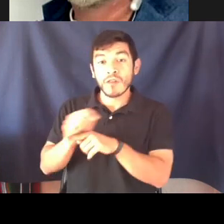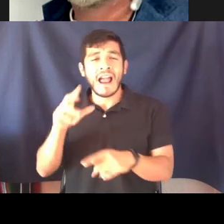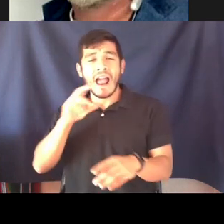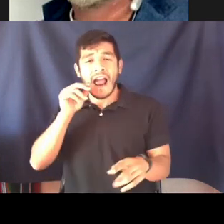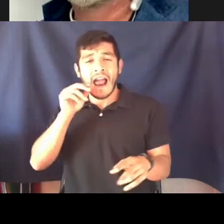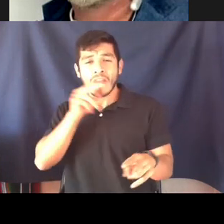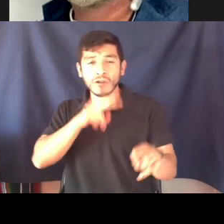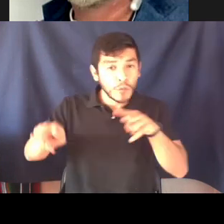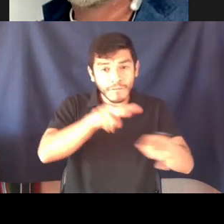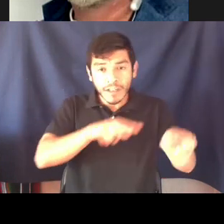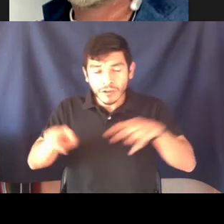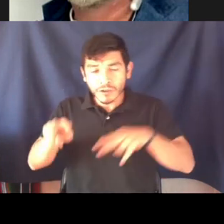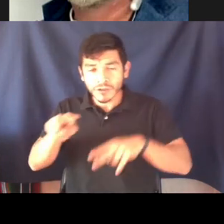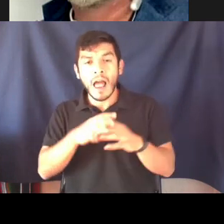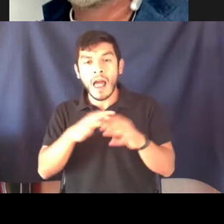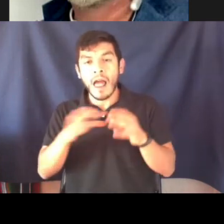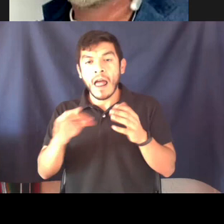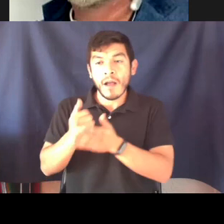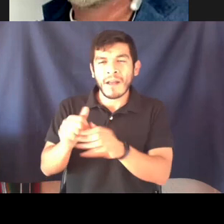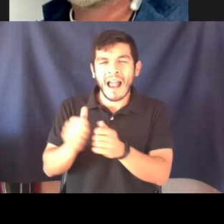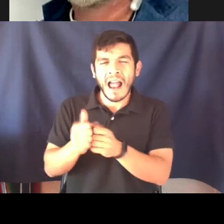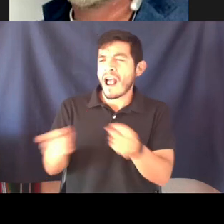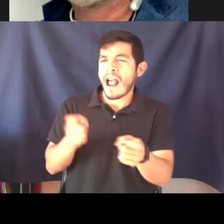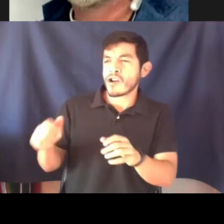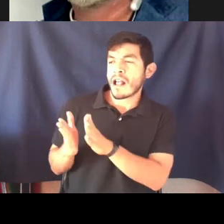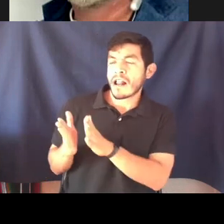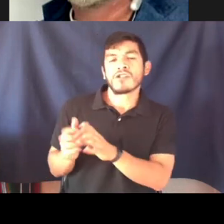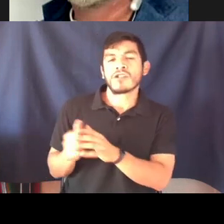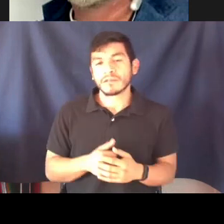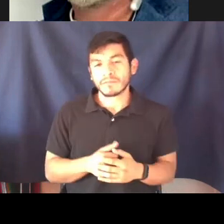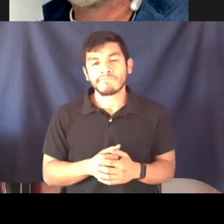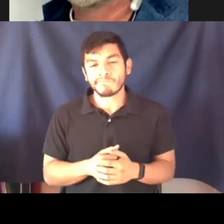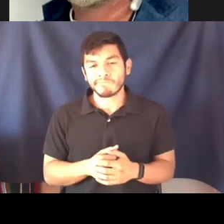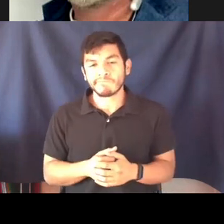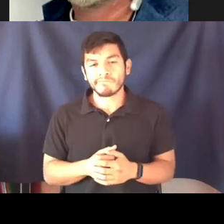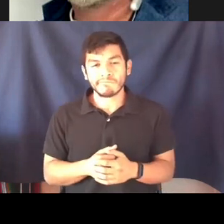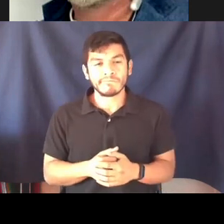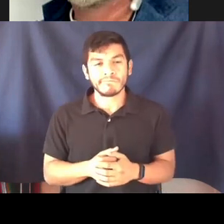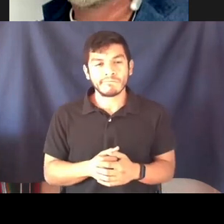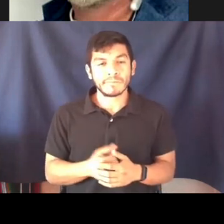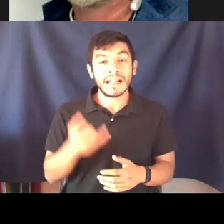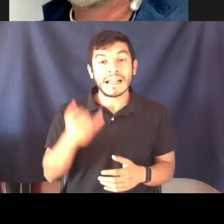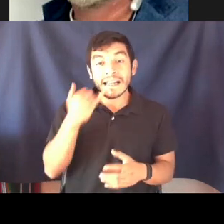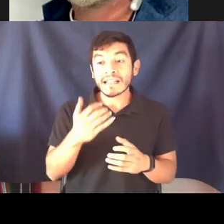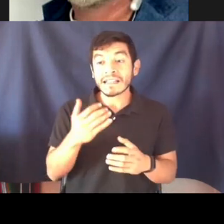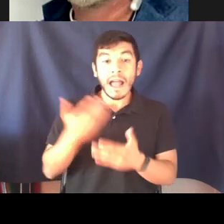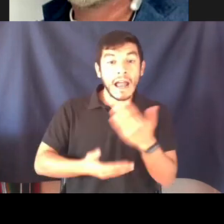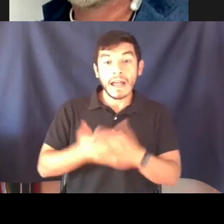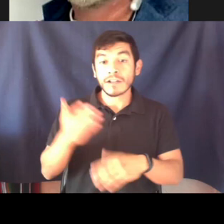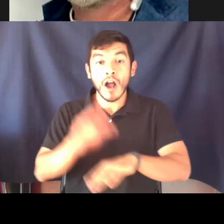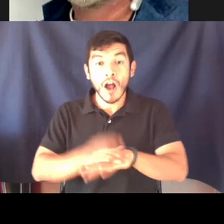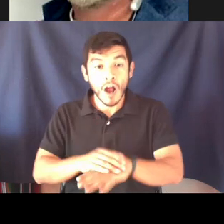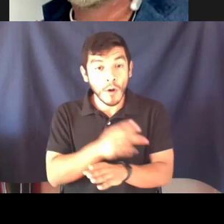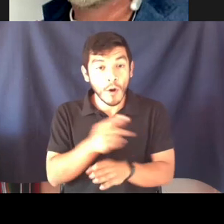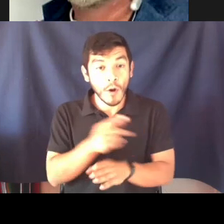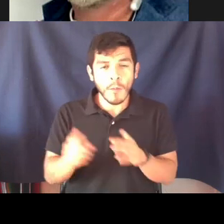to handle challenges that come up. If it's a very hands-on program where you're doing skill building, making sure that they know how to